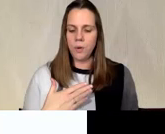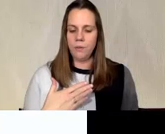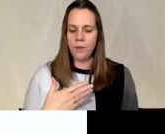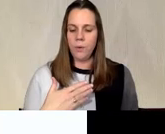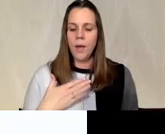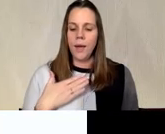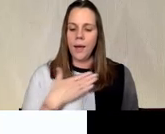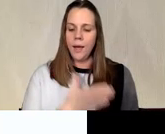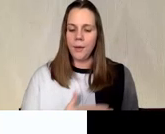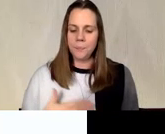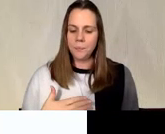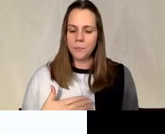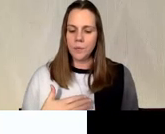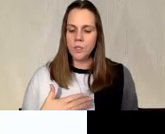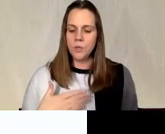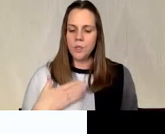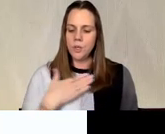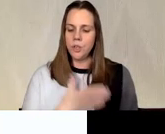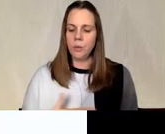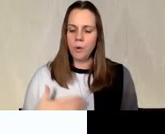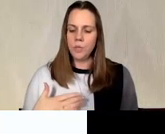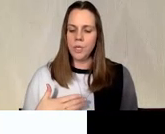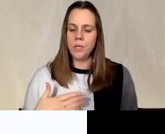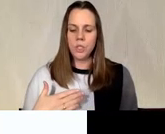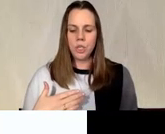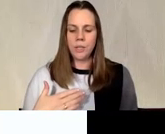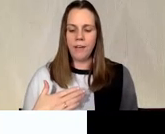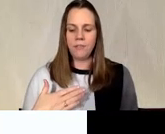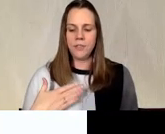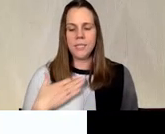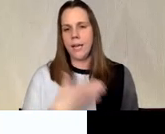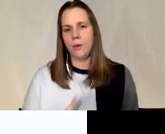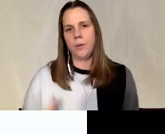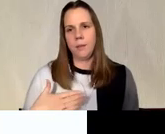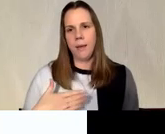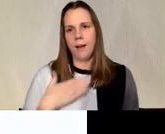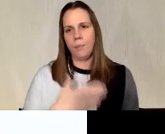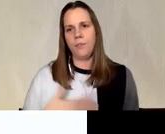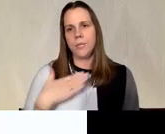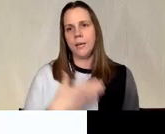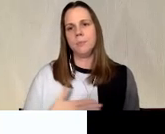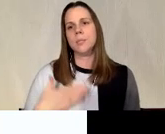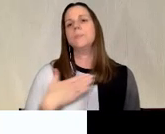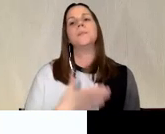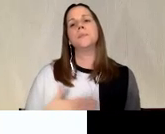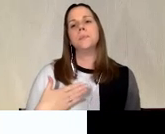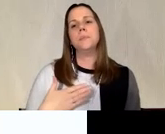observer's point of view. So use a circular motion to your left, down, and back up a few